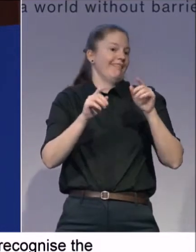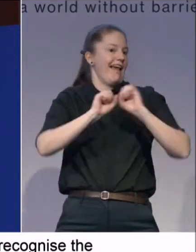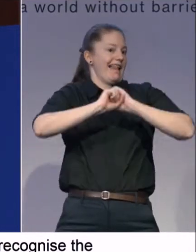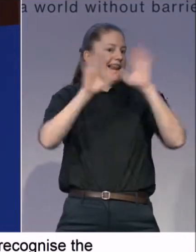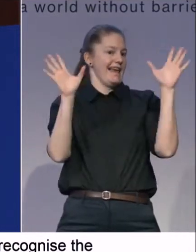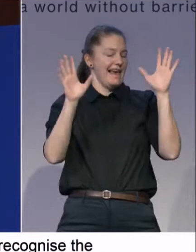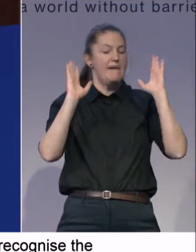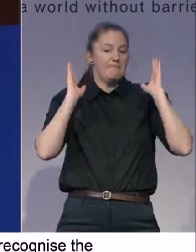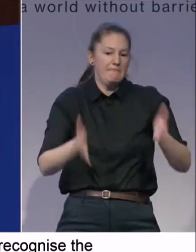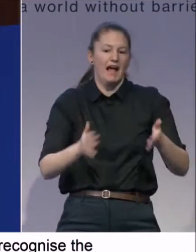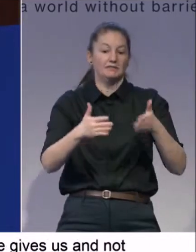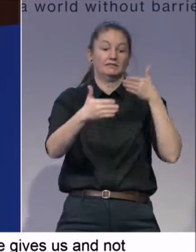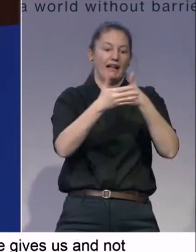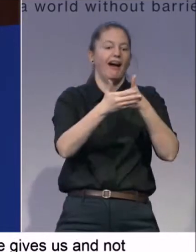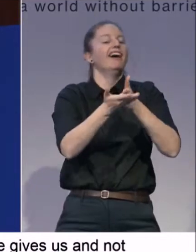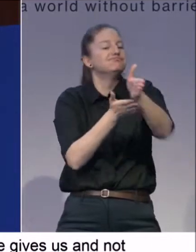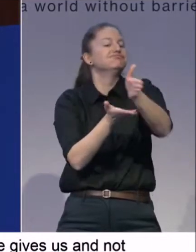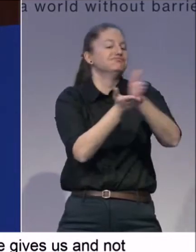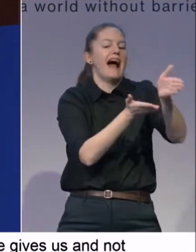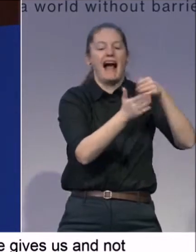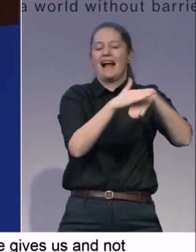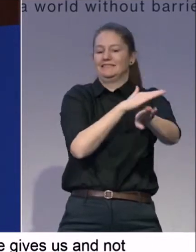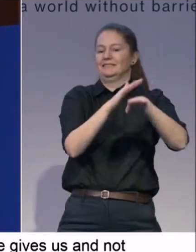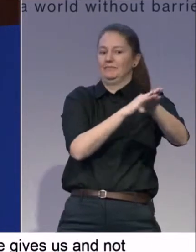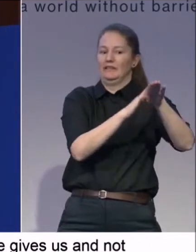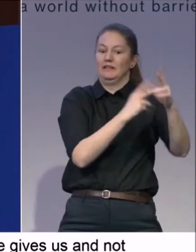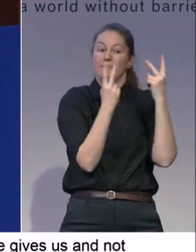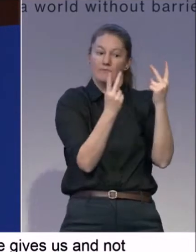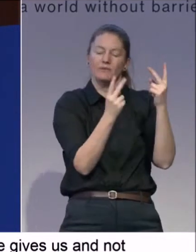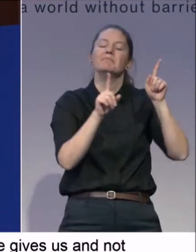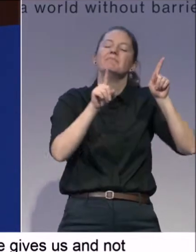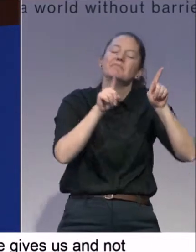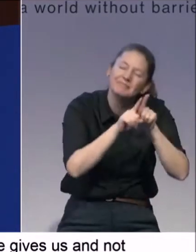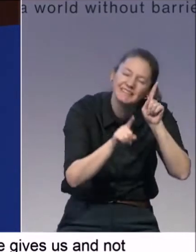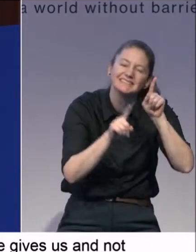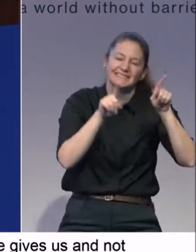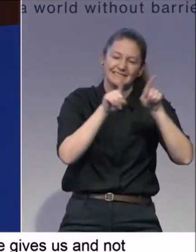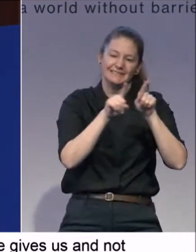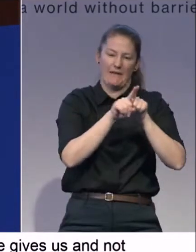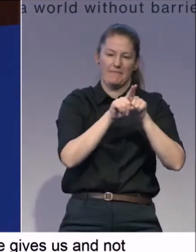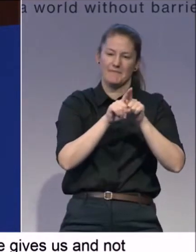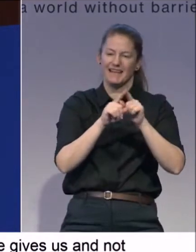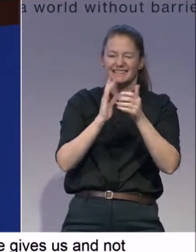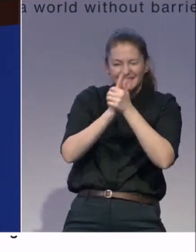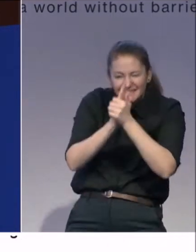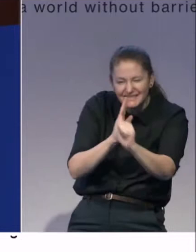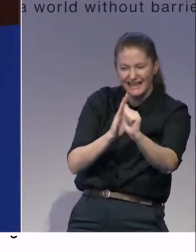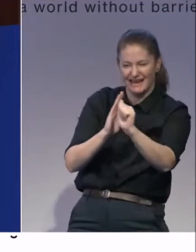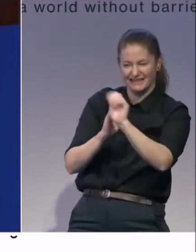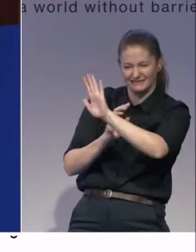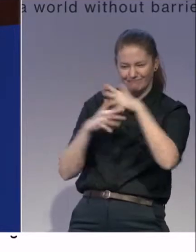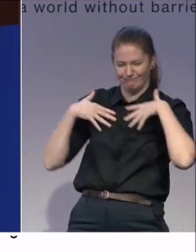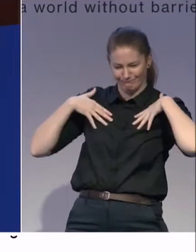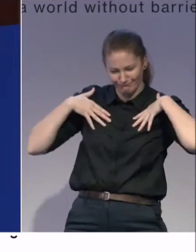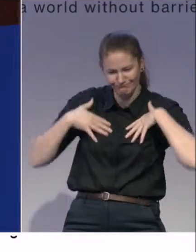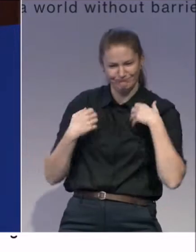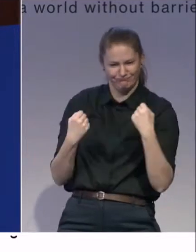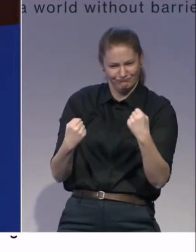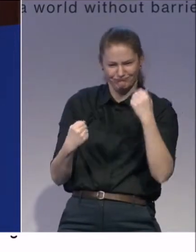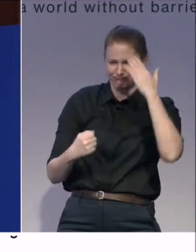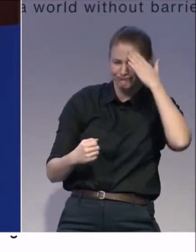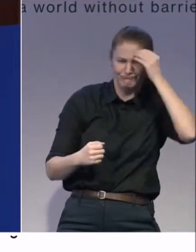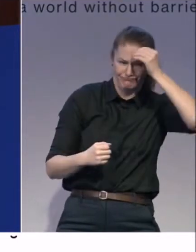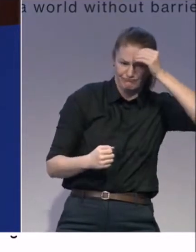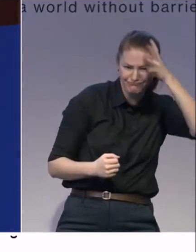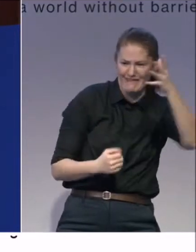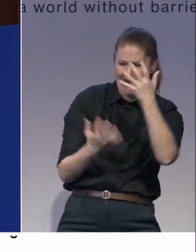the abilities, and we should look up for them when all